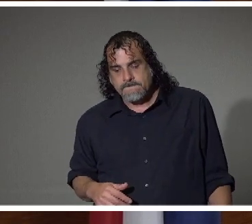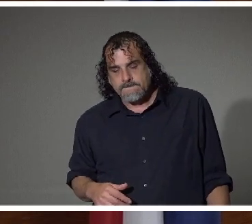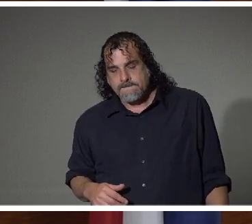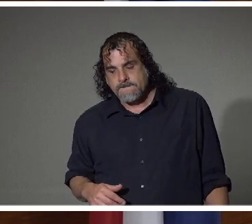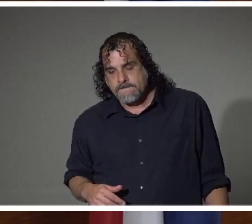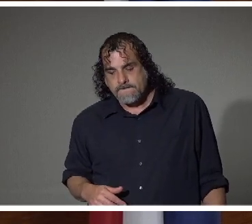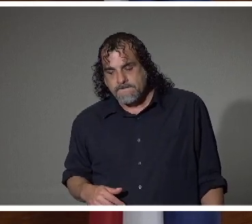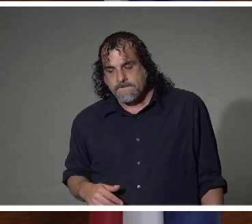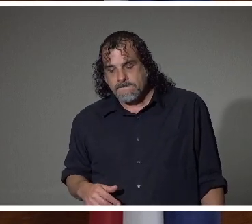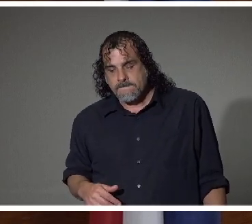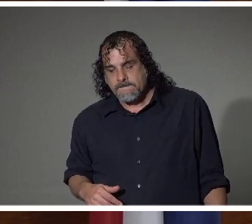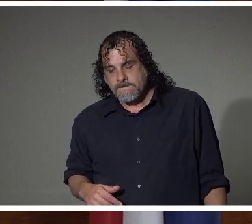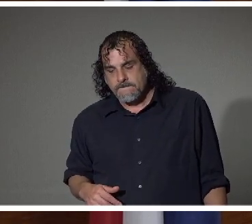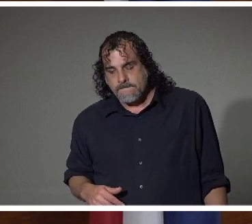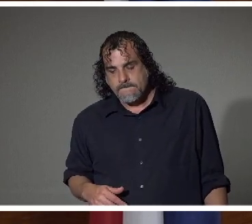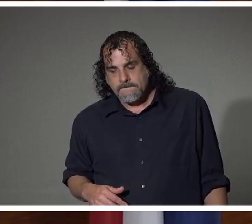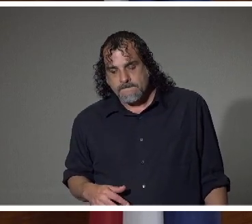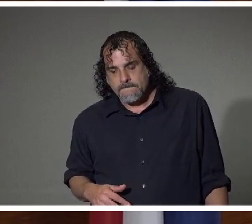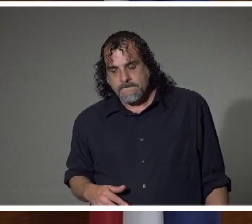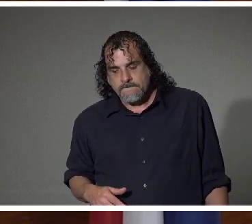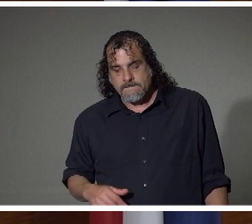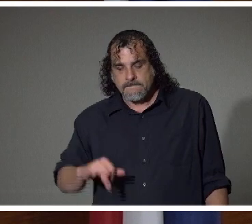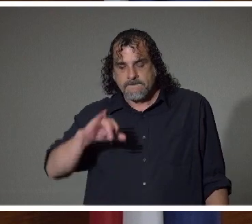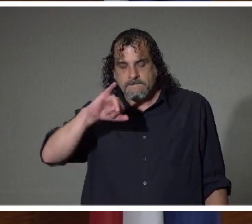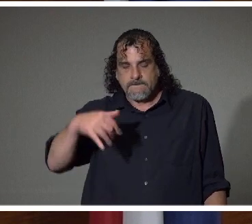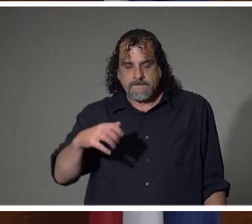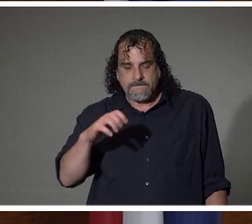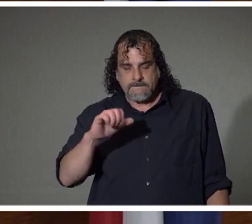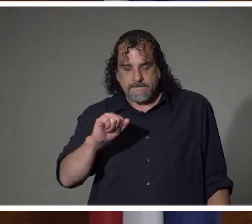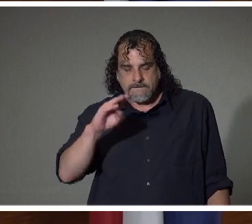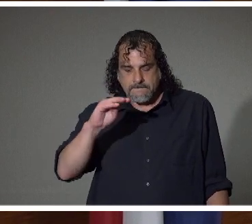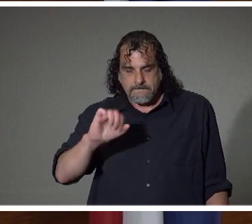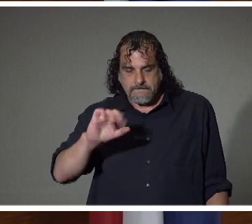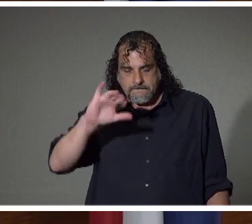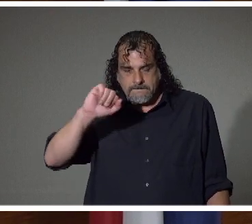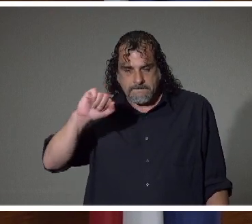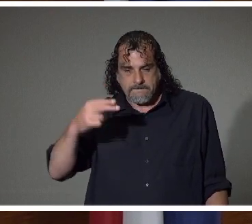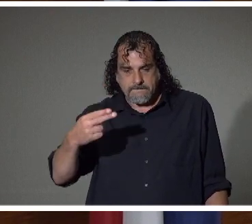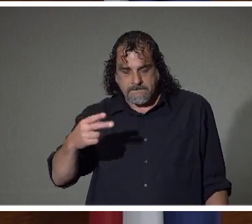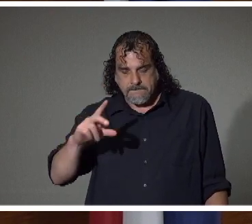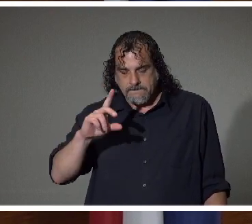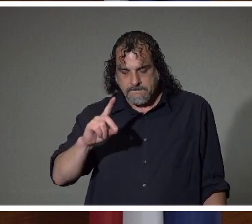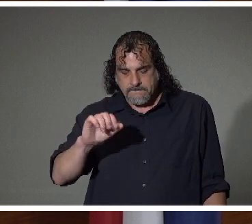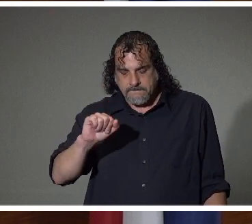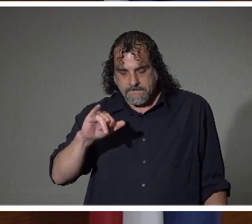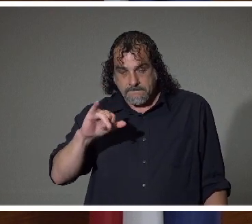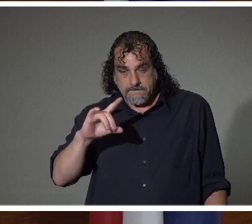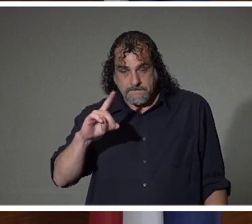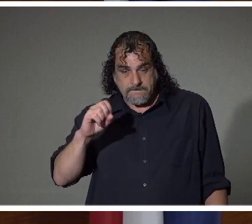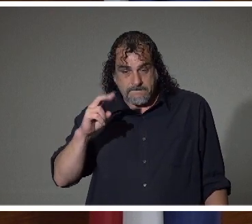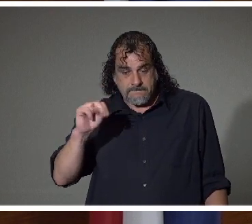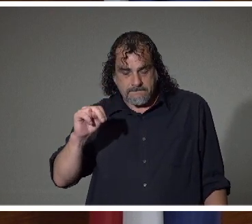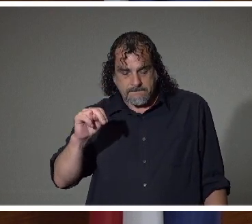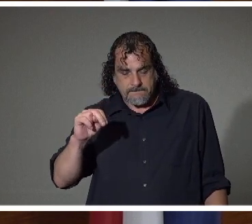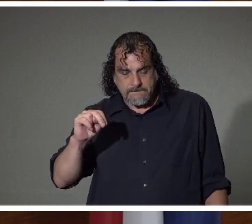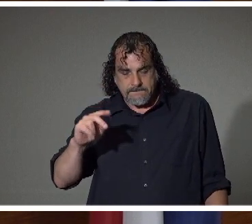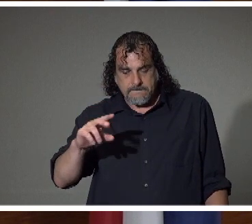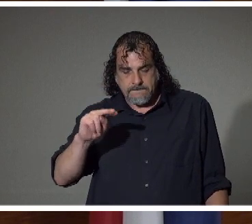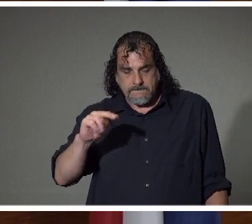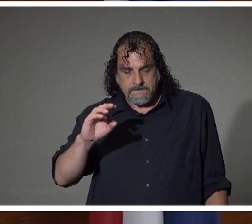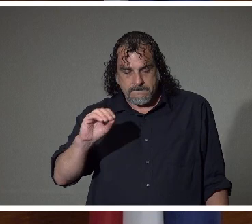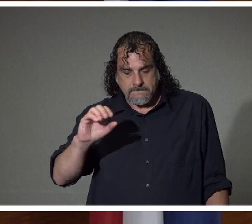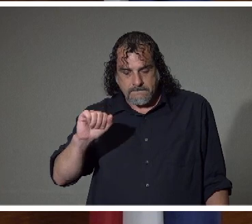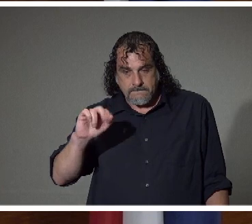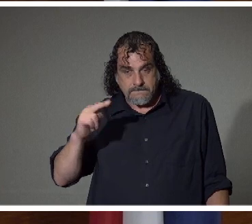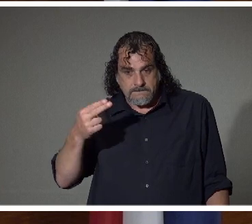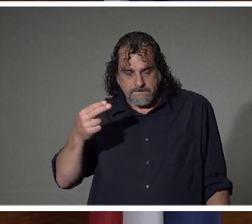Band. Happy birthday to Jemiah Jackson and Dayton Trey Boyette. Happy number 4 to Noah Emmanuel